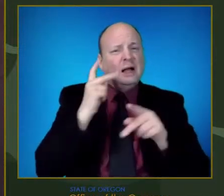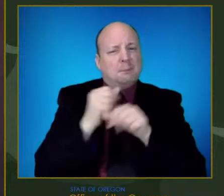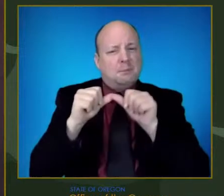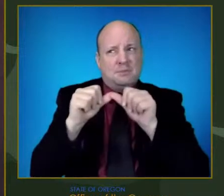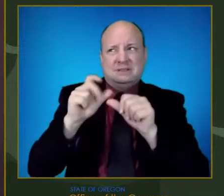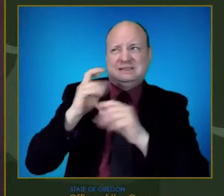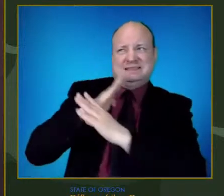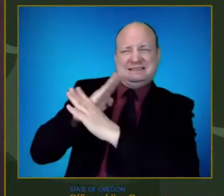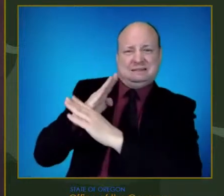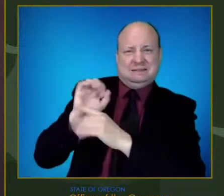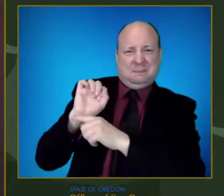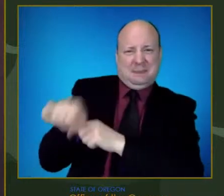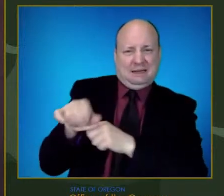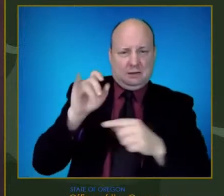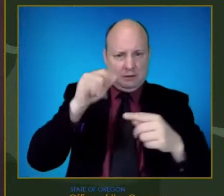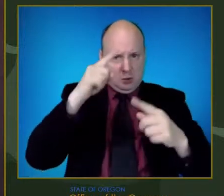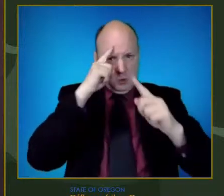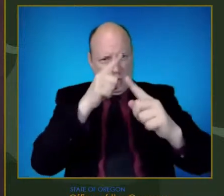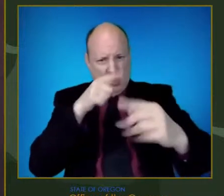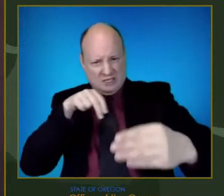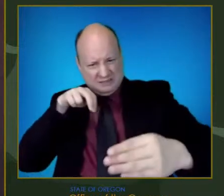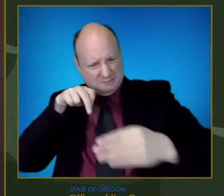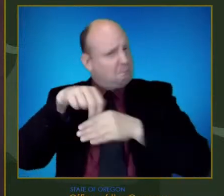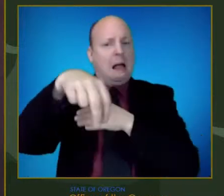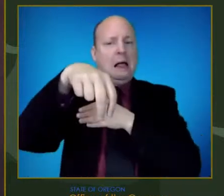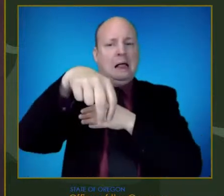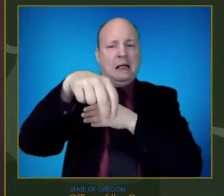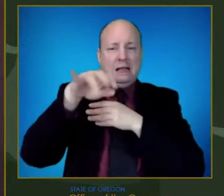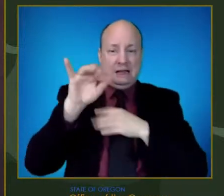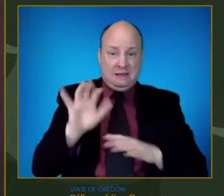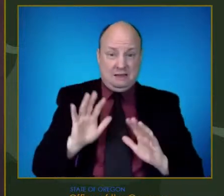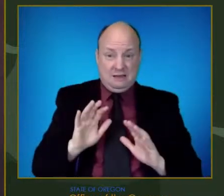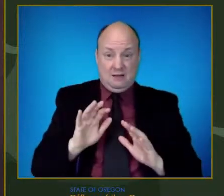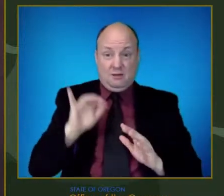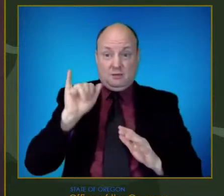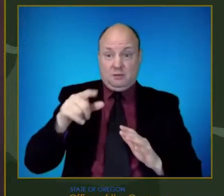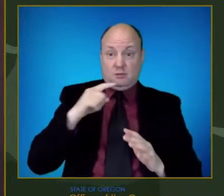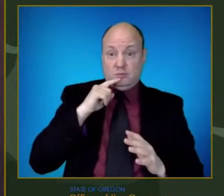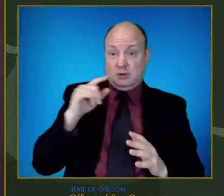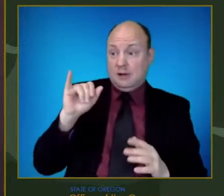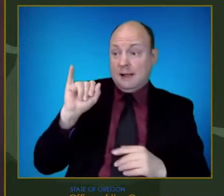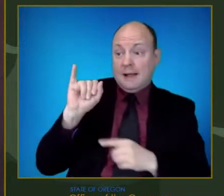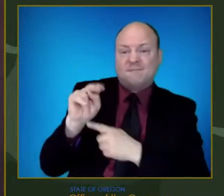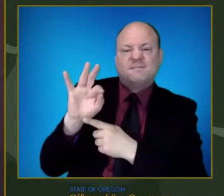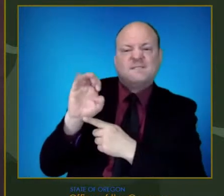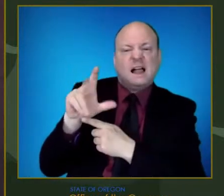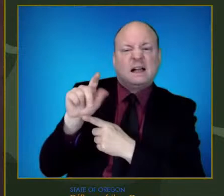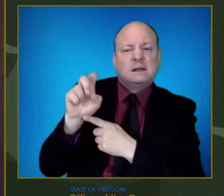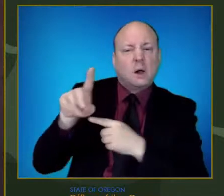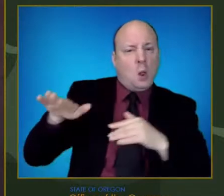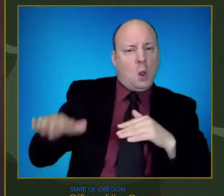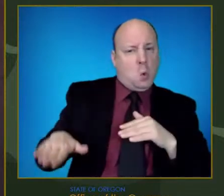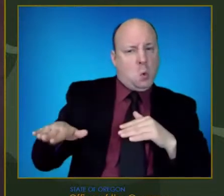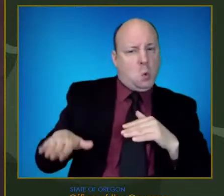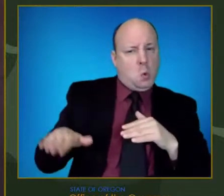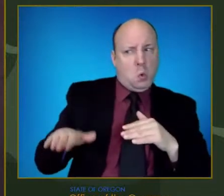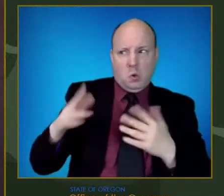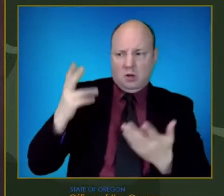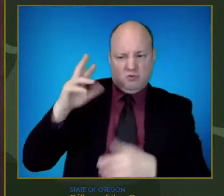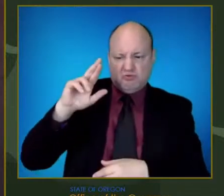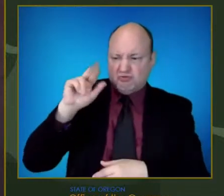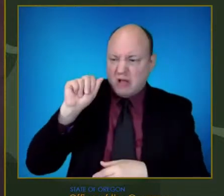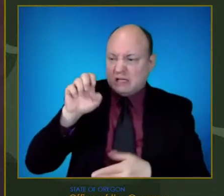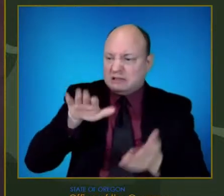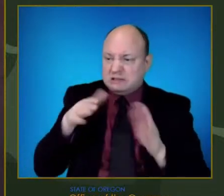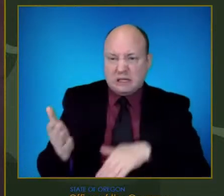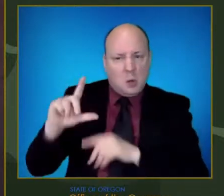has consistently had one of the lowest infection and mortality rates in the nation. If Oregon had as